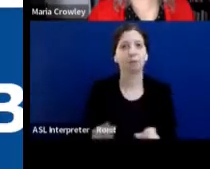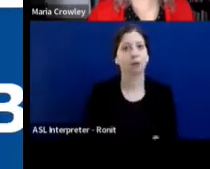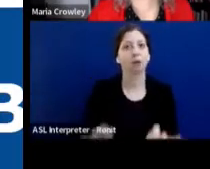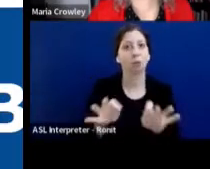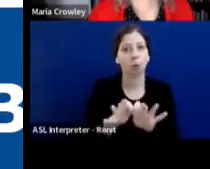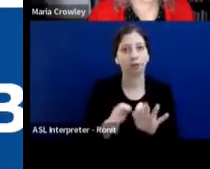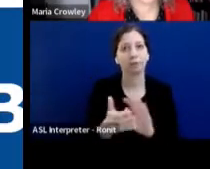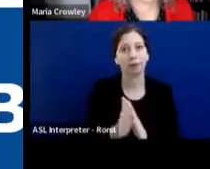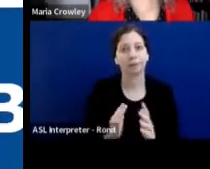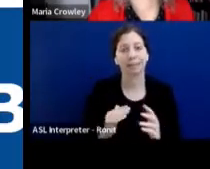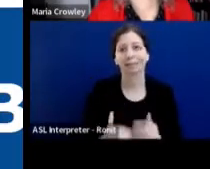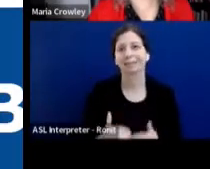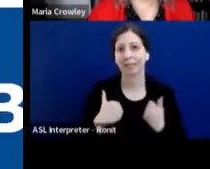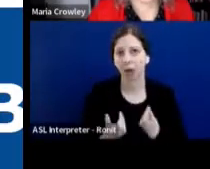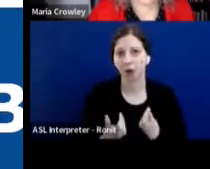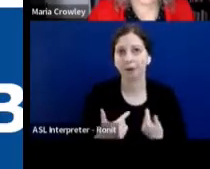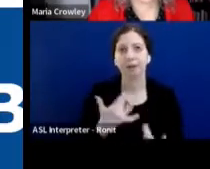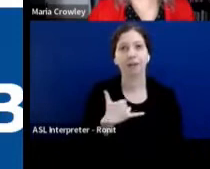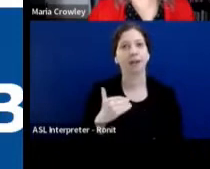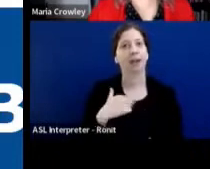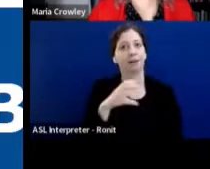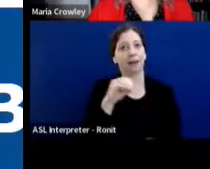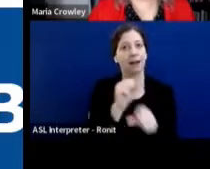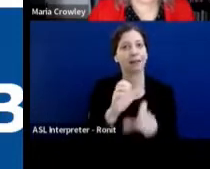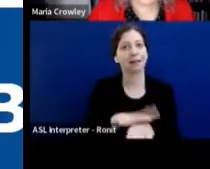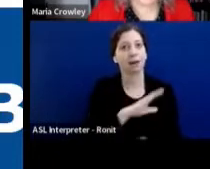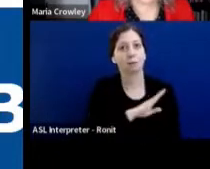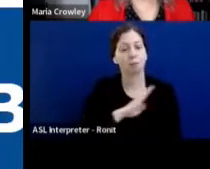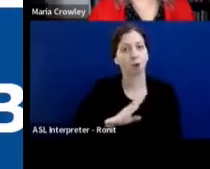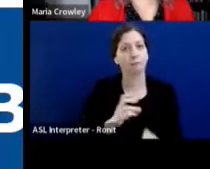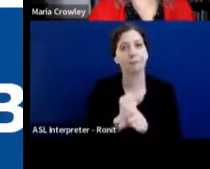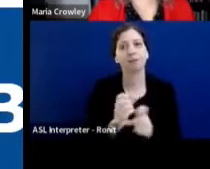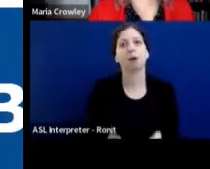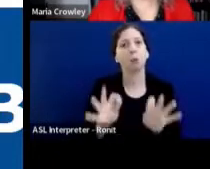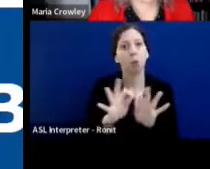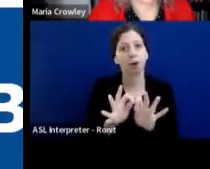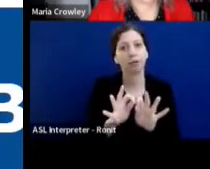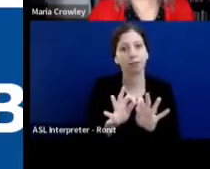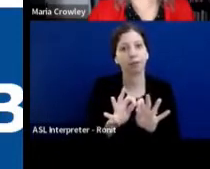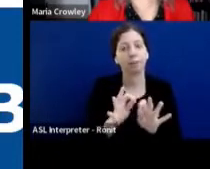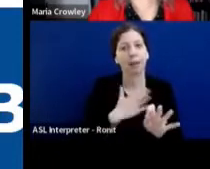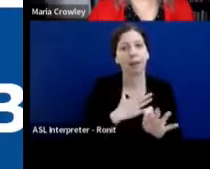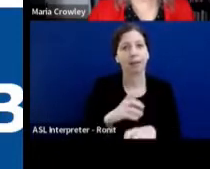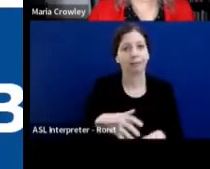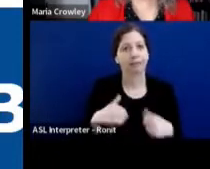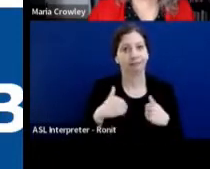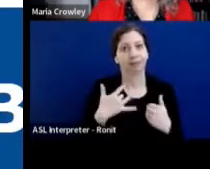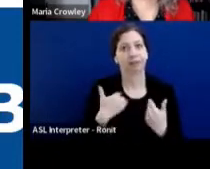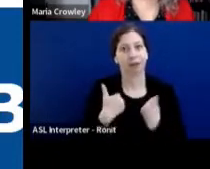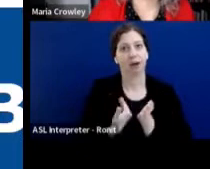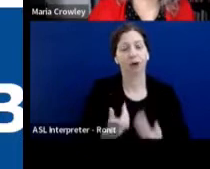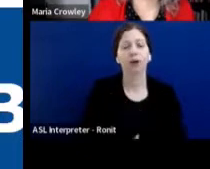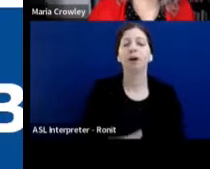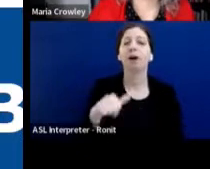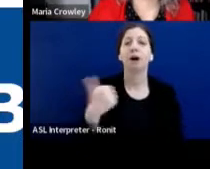tired for, and feeling like I have colleagues on a board, that makes it worth getting tired for. Another thing